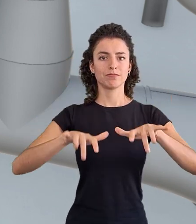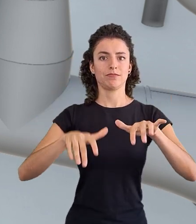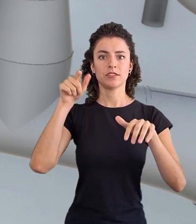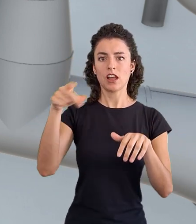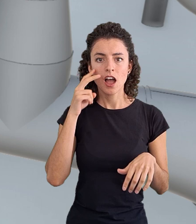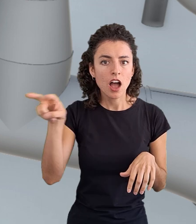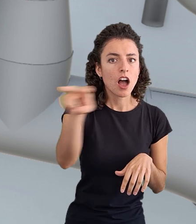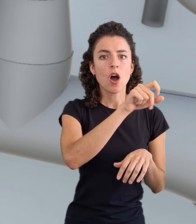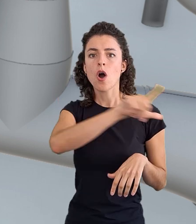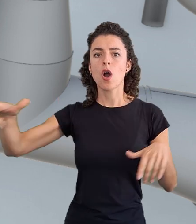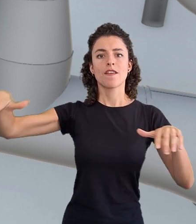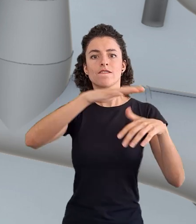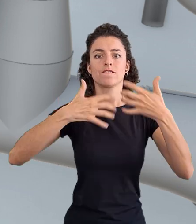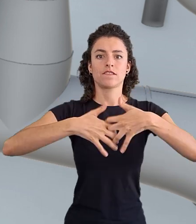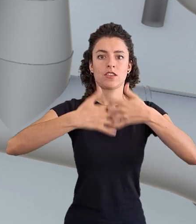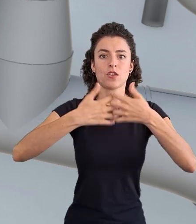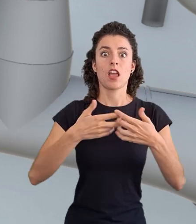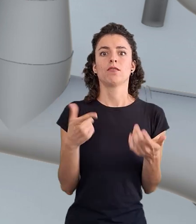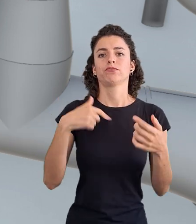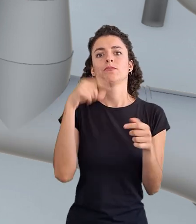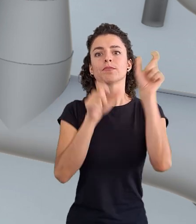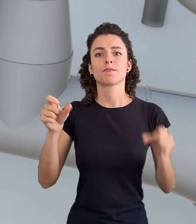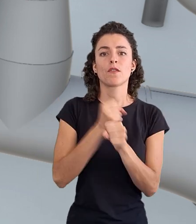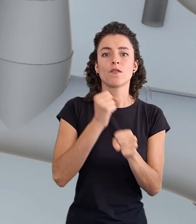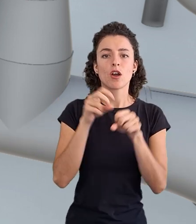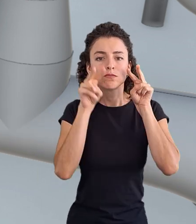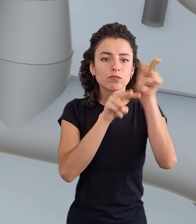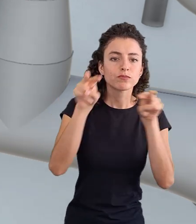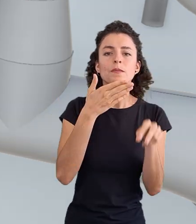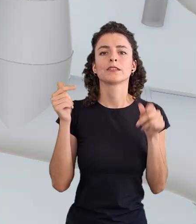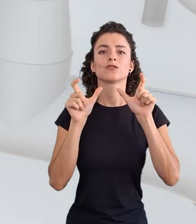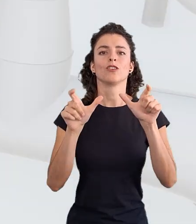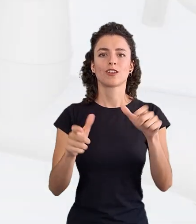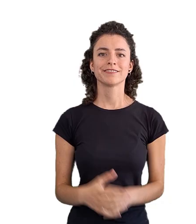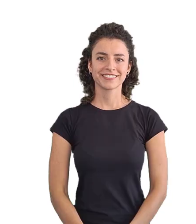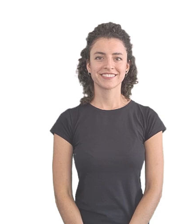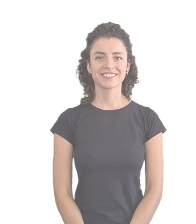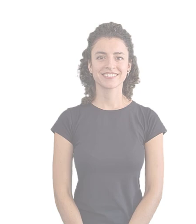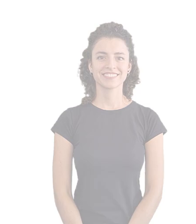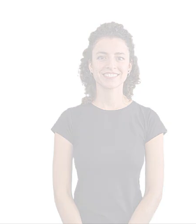organization's digital mindset and high technical qualification of the workforce.